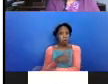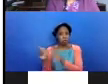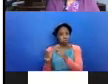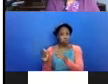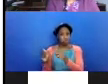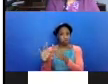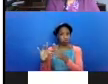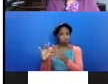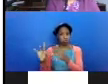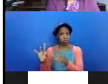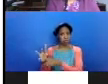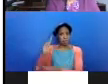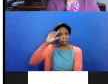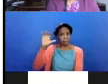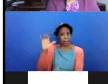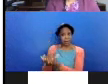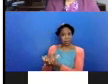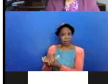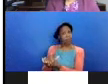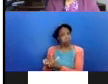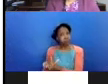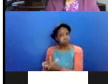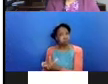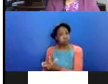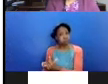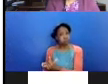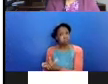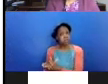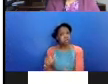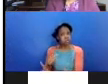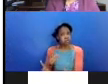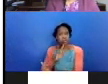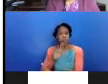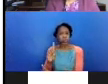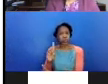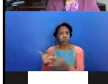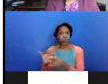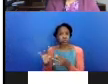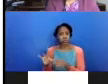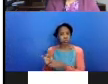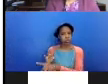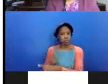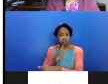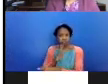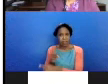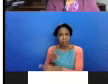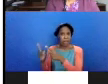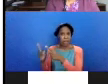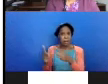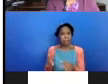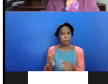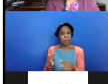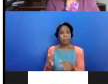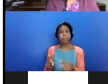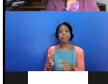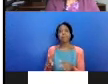that masculinity isn't being influential in the men's lives, but just the idea that it was actually leading that to work,